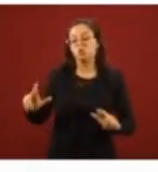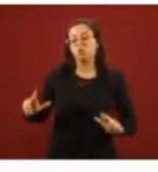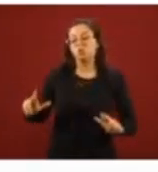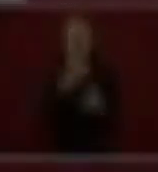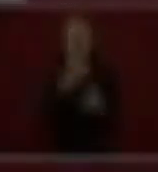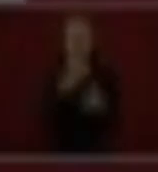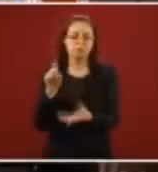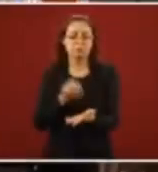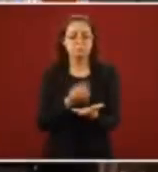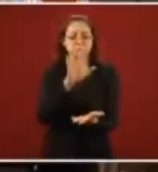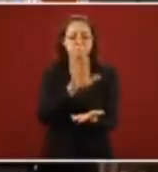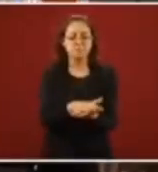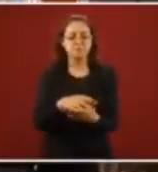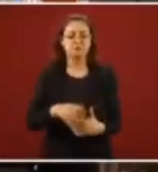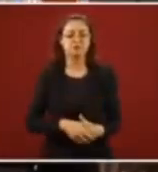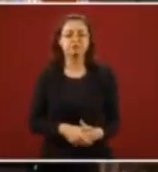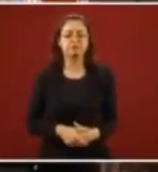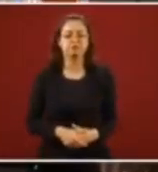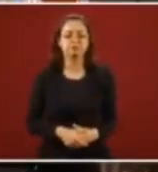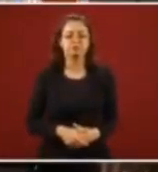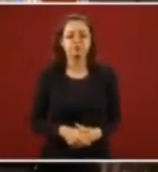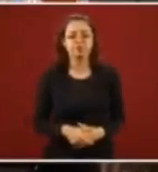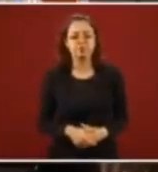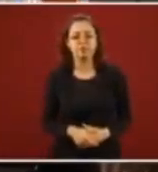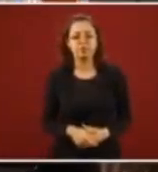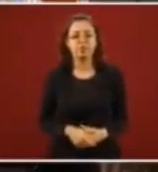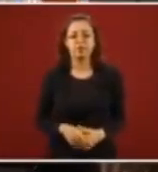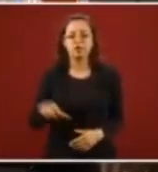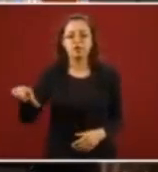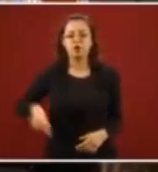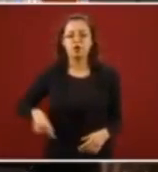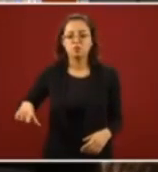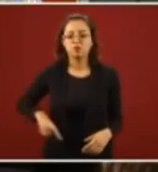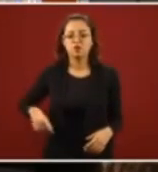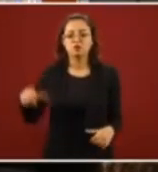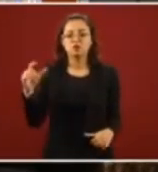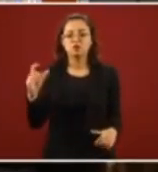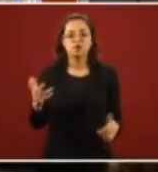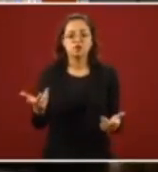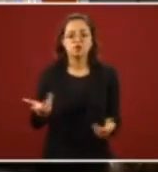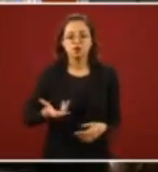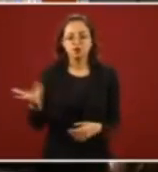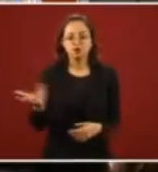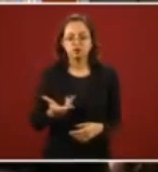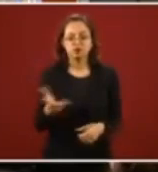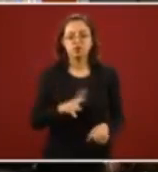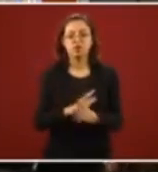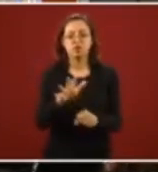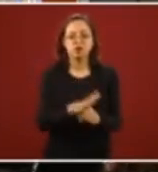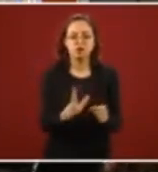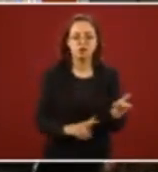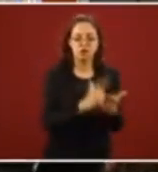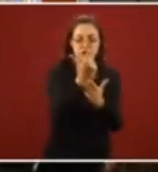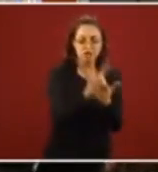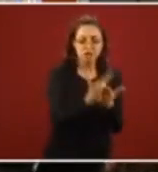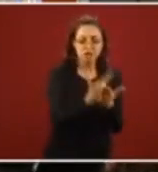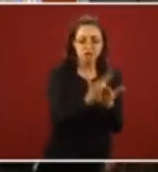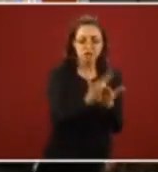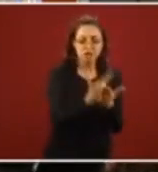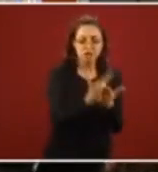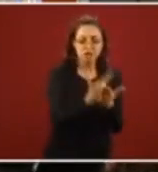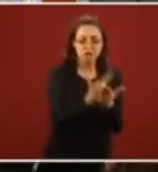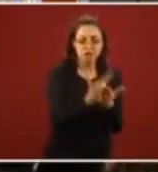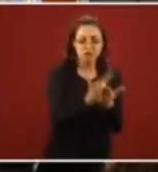familiares. Go ahead of that a little bit. ...las acciones del gobierno tuvieron que ver justamente con la verificación de las listas, los datos de las personas.